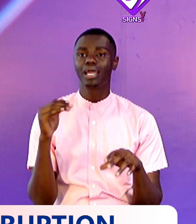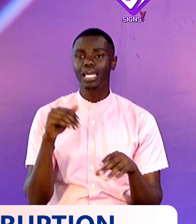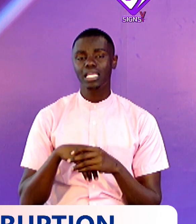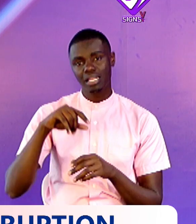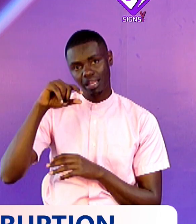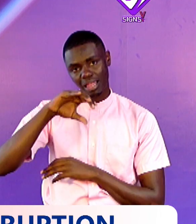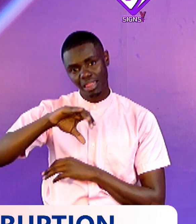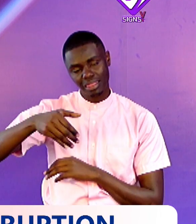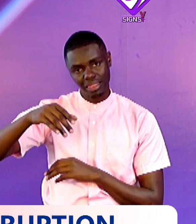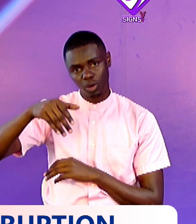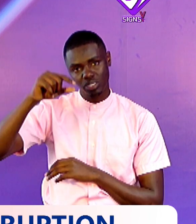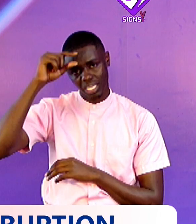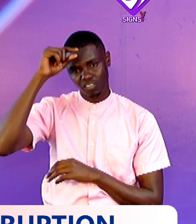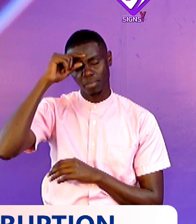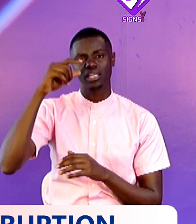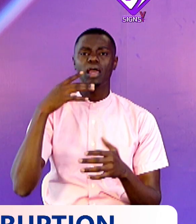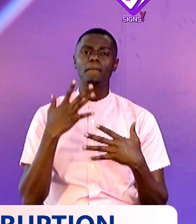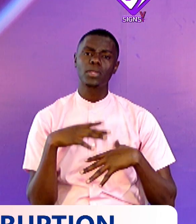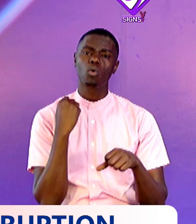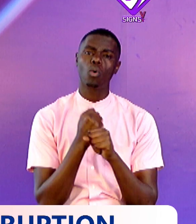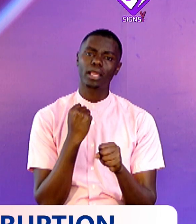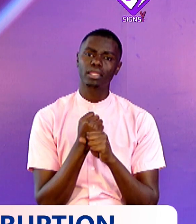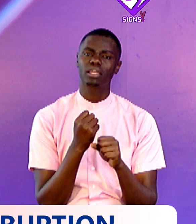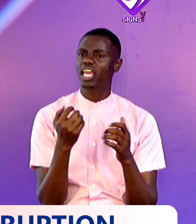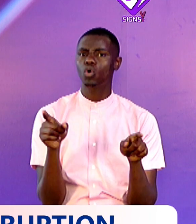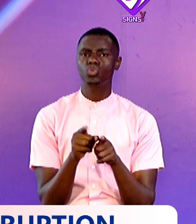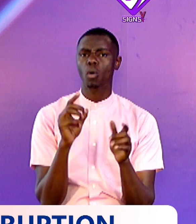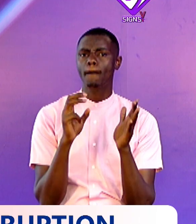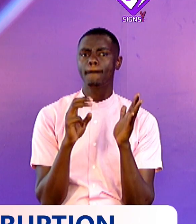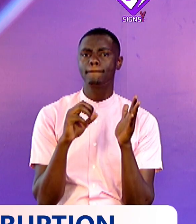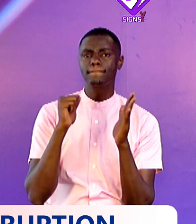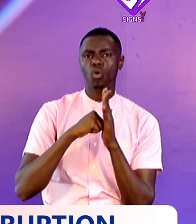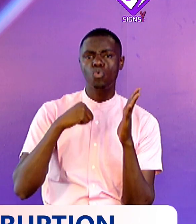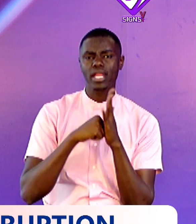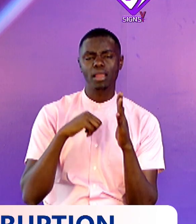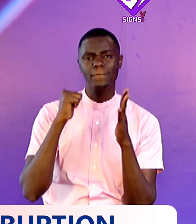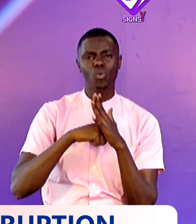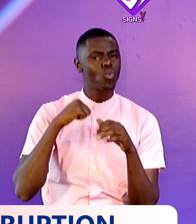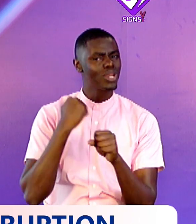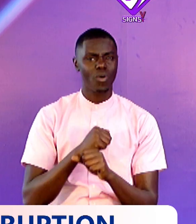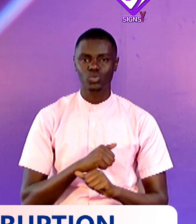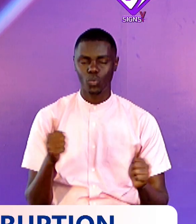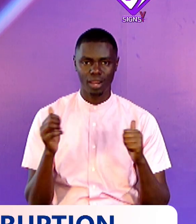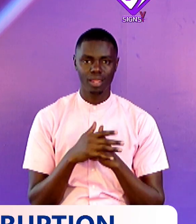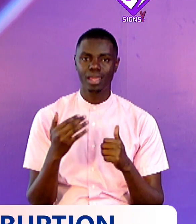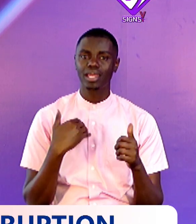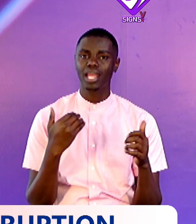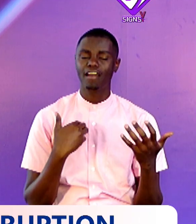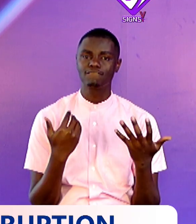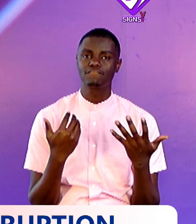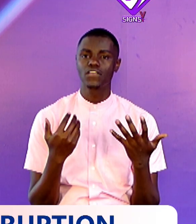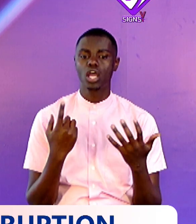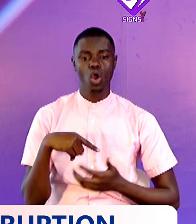Yeah, reports about... And even Maureen does very well. Yeah, yeah. And there is always this thing of